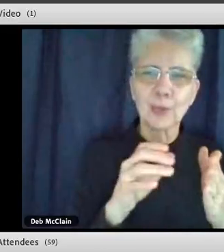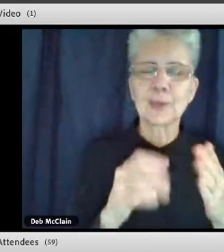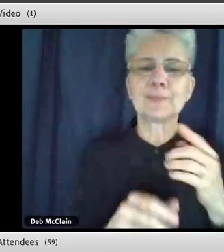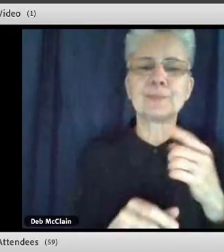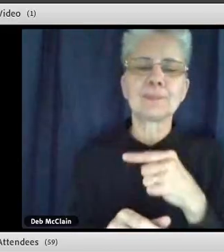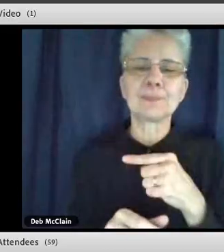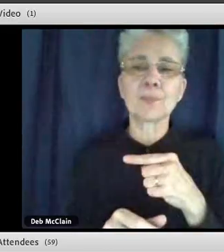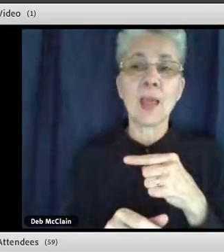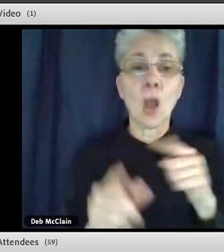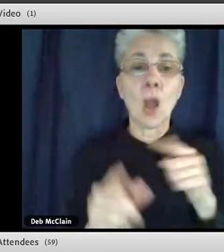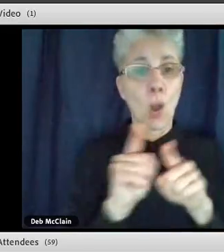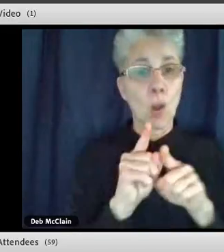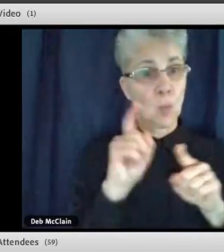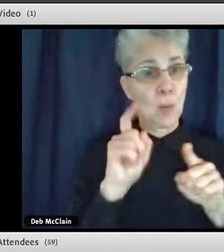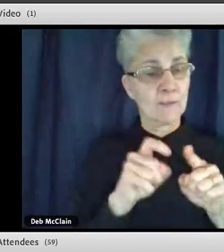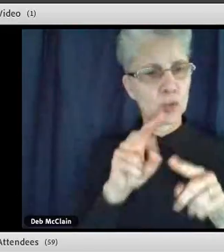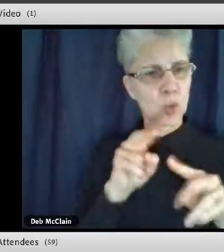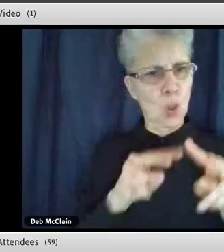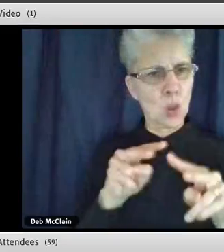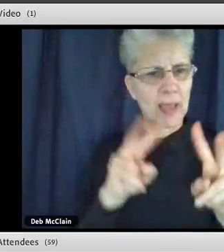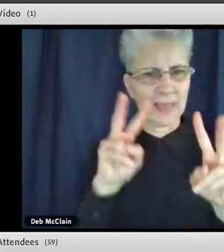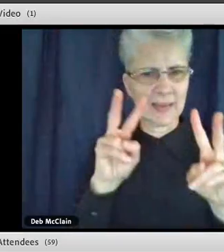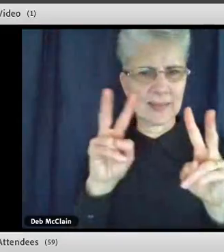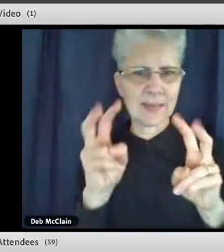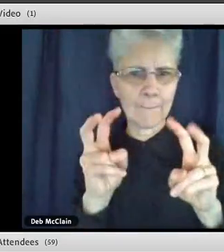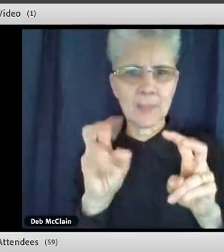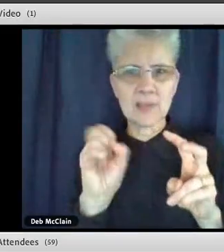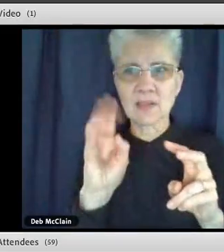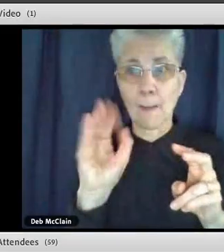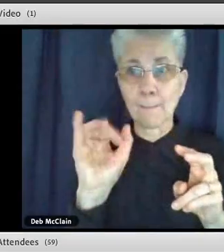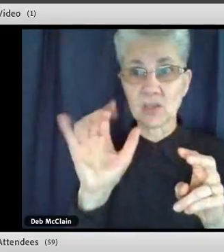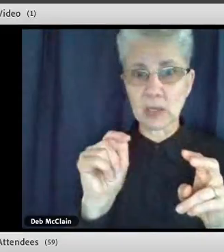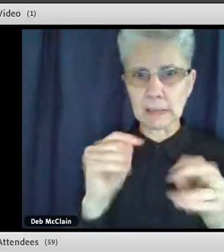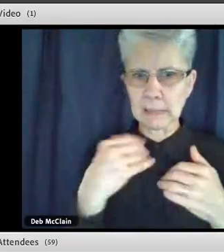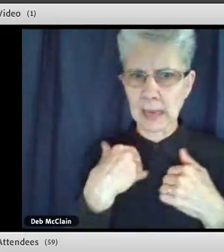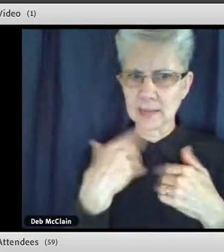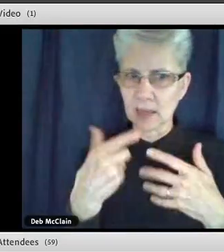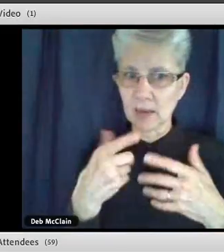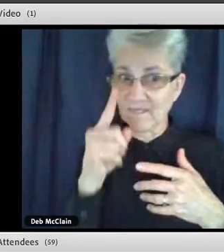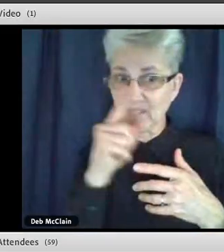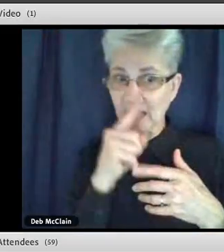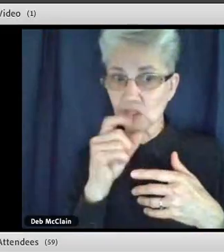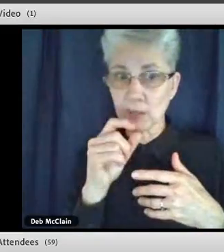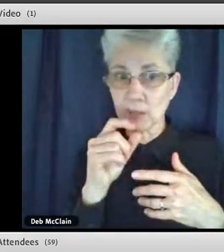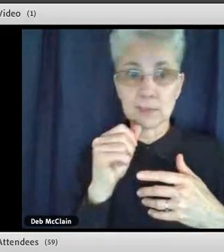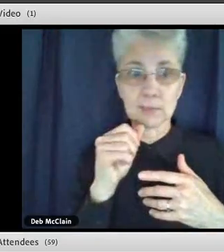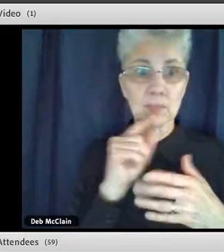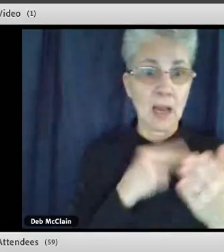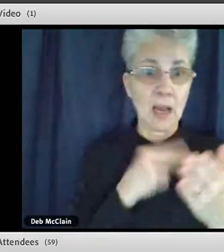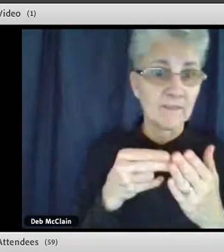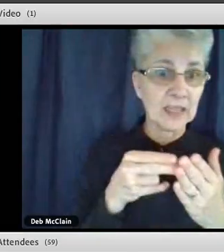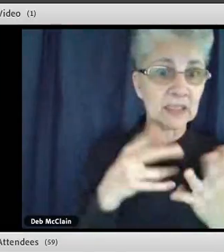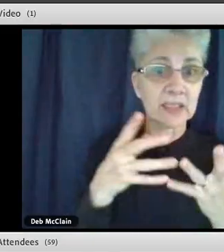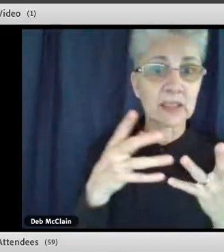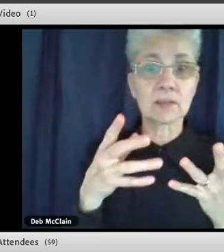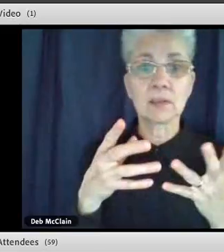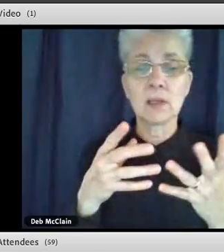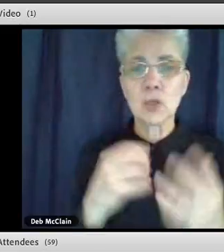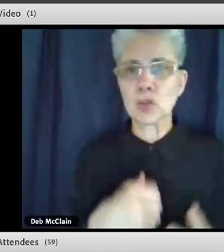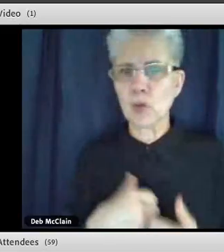we also have to look at the subject matter, look at the content, and determine, okay, is this fiction, nonfiction? This is about